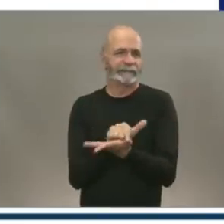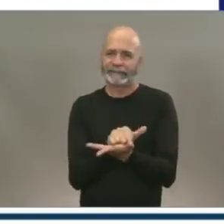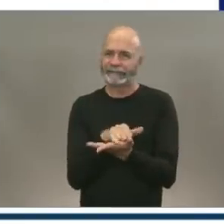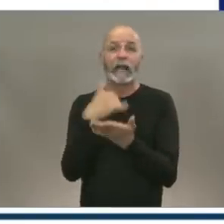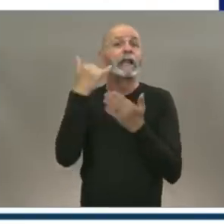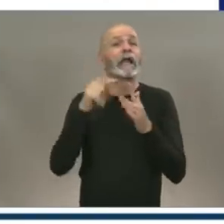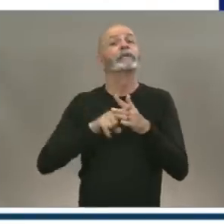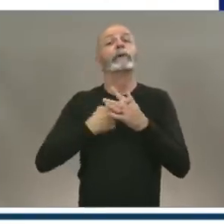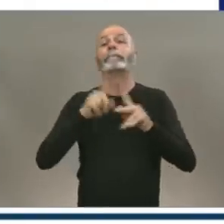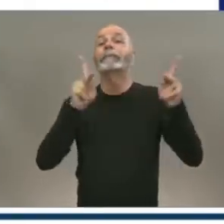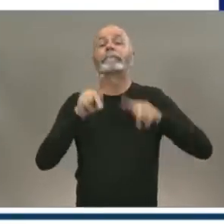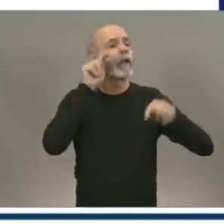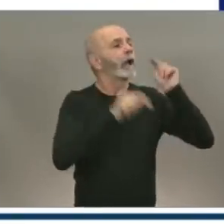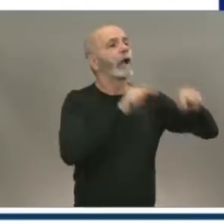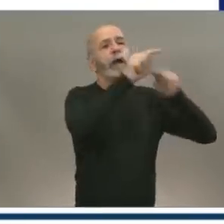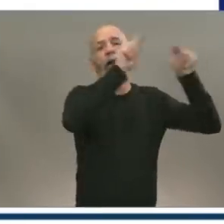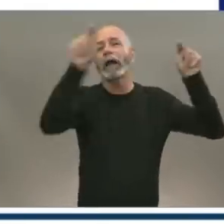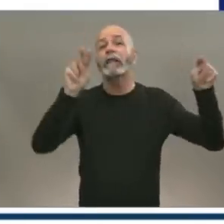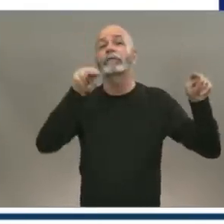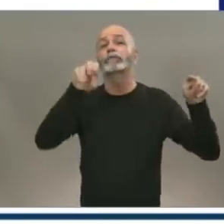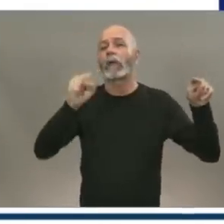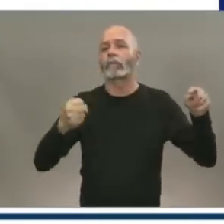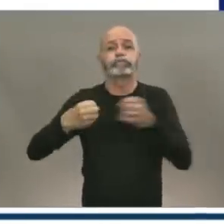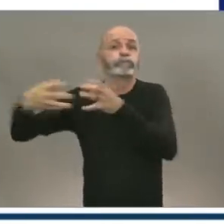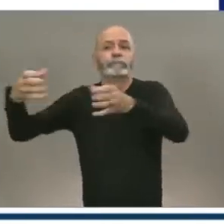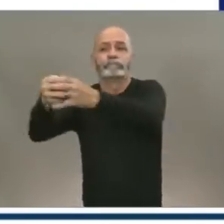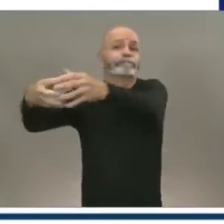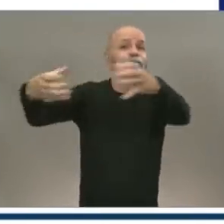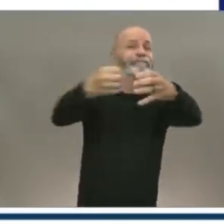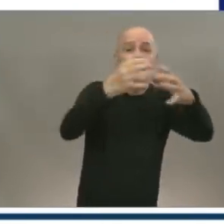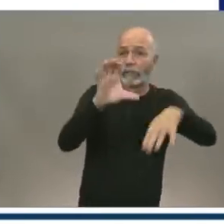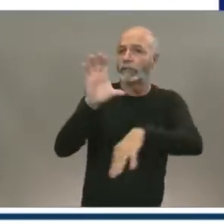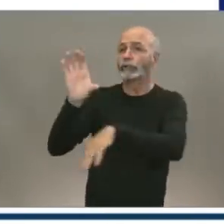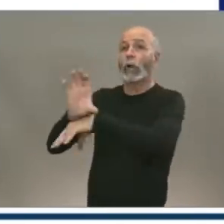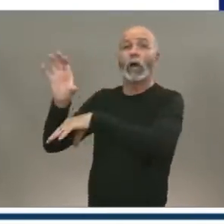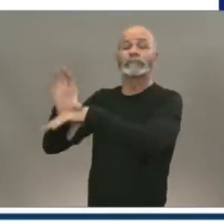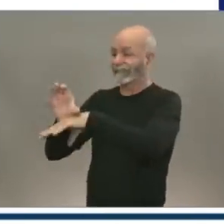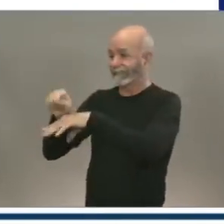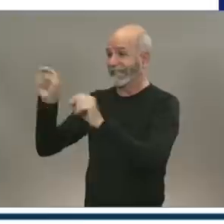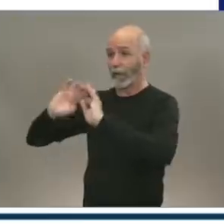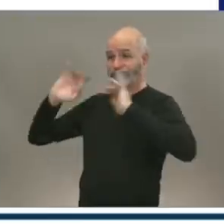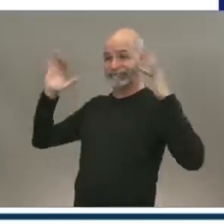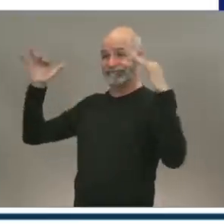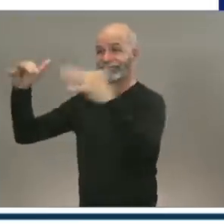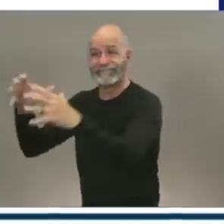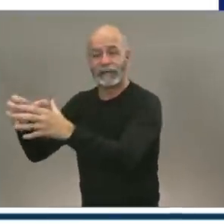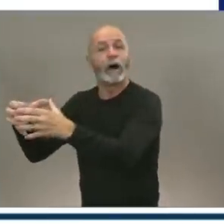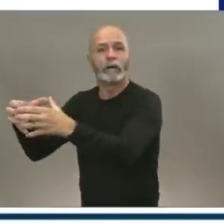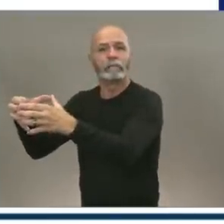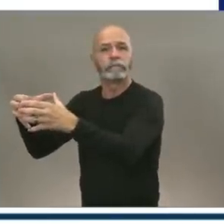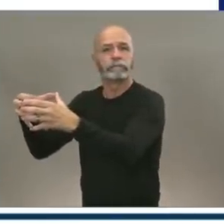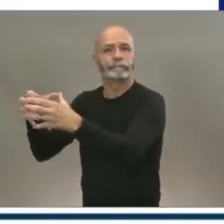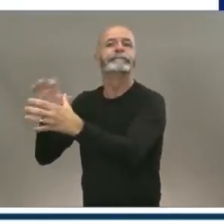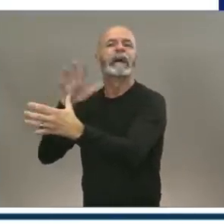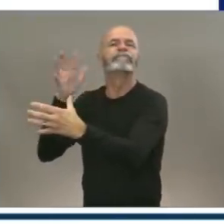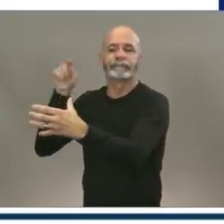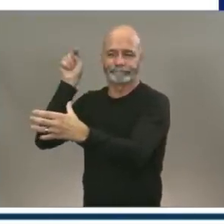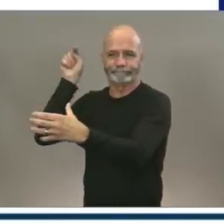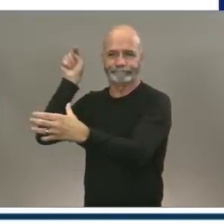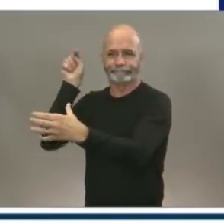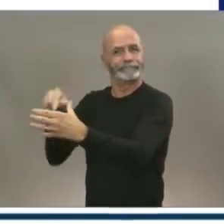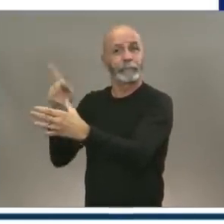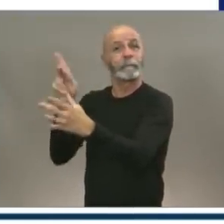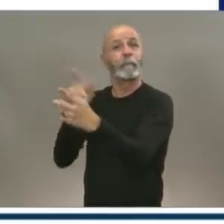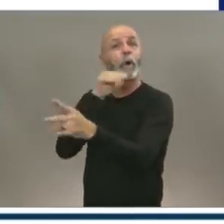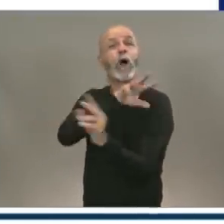course, related to the faith-based gathering in the northern zone in late October, where it appears that many of the people who participated